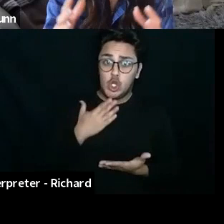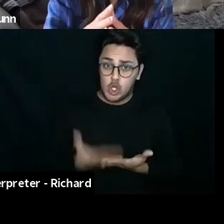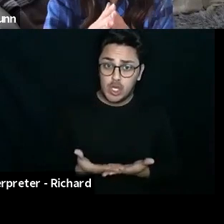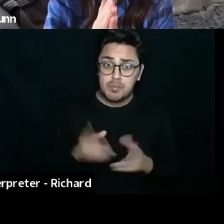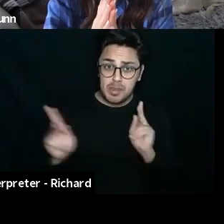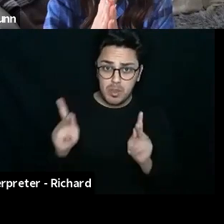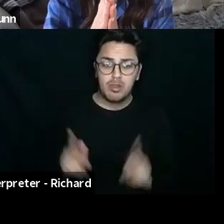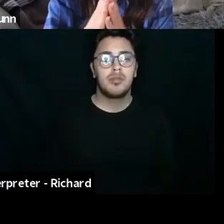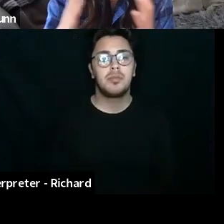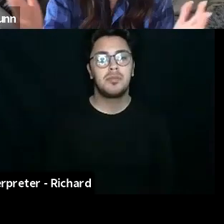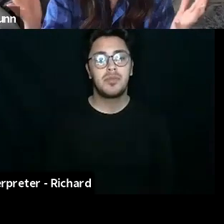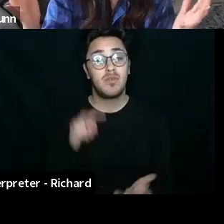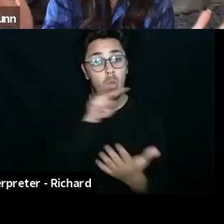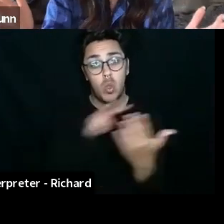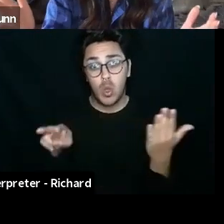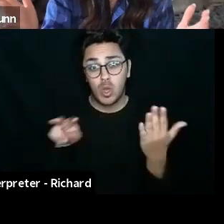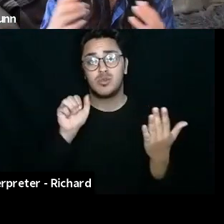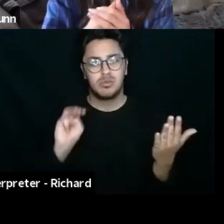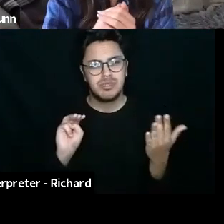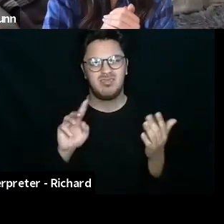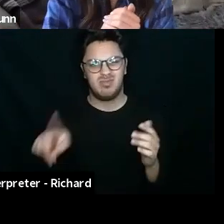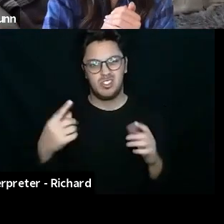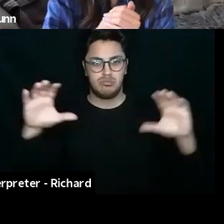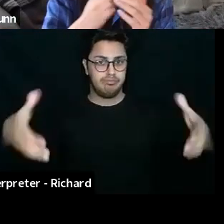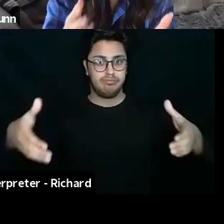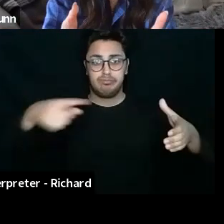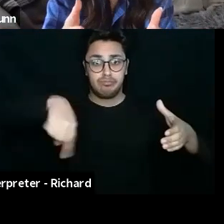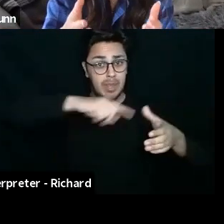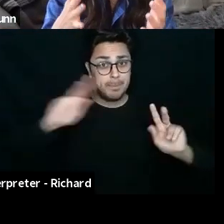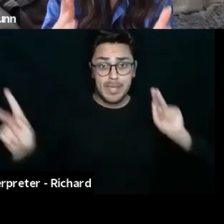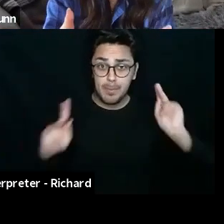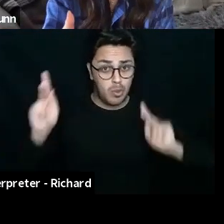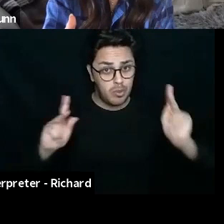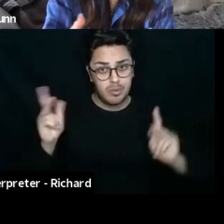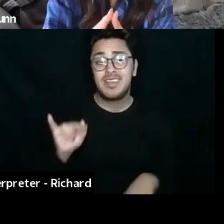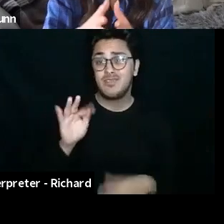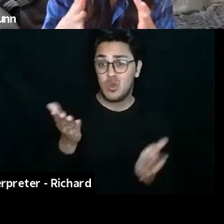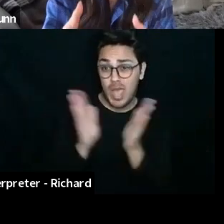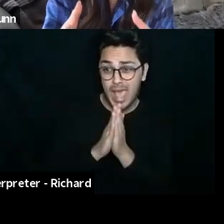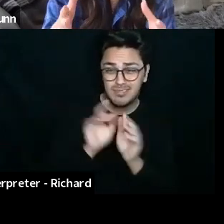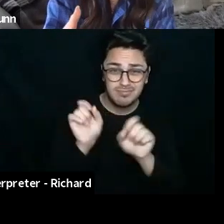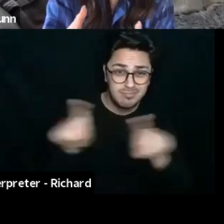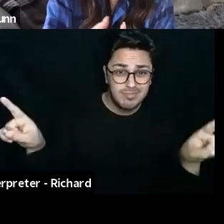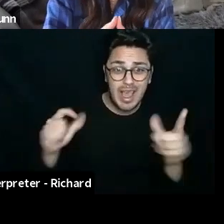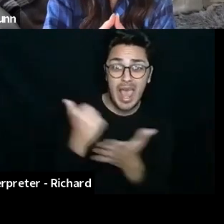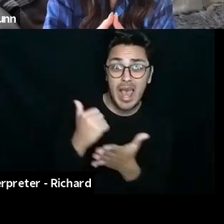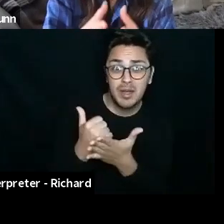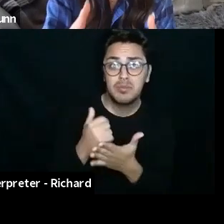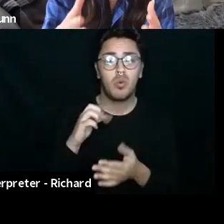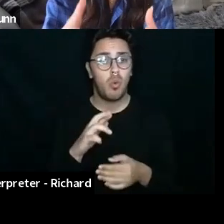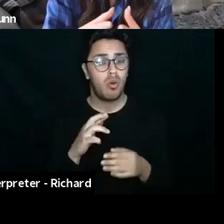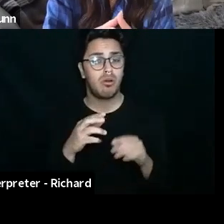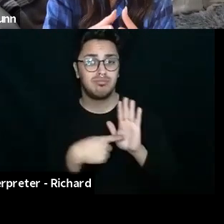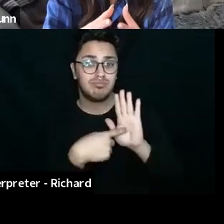media, the internet, it is just a collection of people. And if you go to them and ask them for help and you rally them in the right way, I